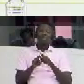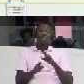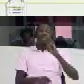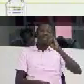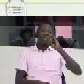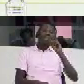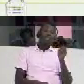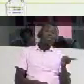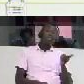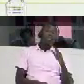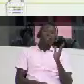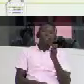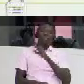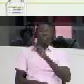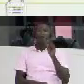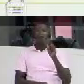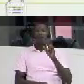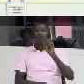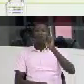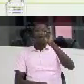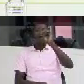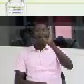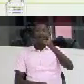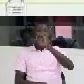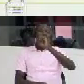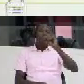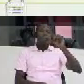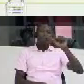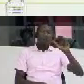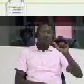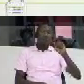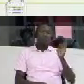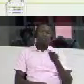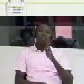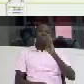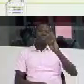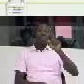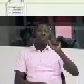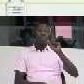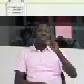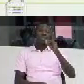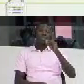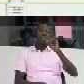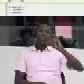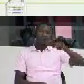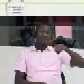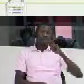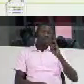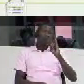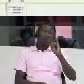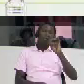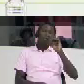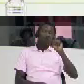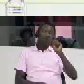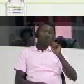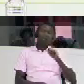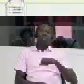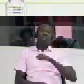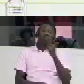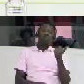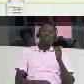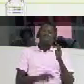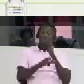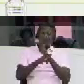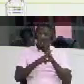said to me, there are marabouts dressed in red going from office to office with the former IG Essa Badji. ak yeneen soldaat